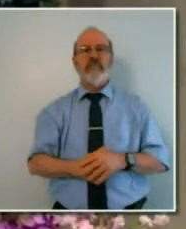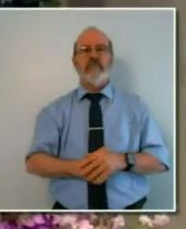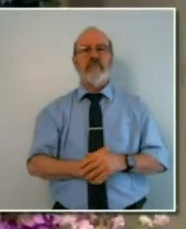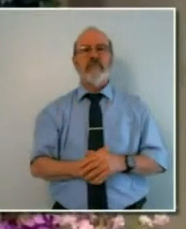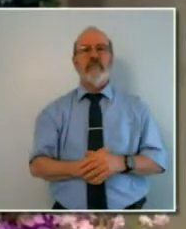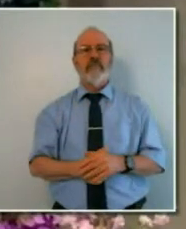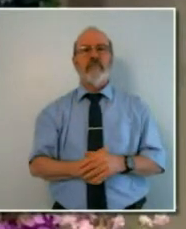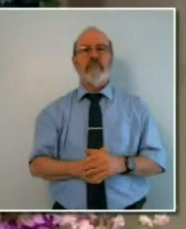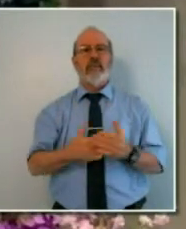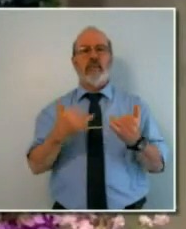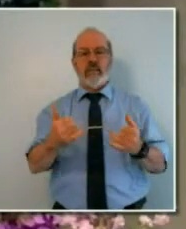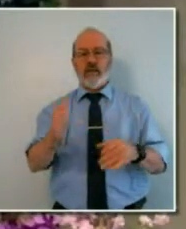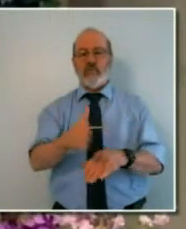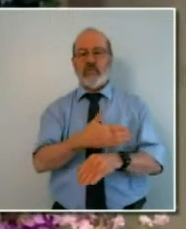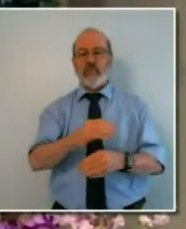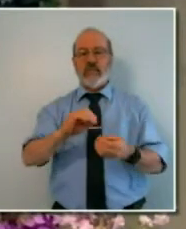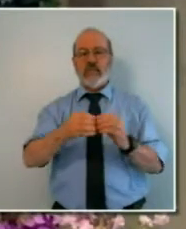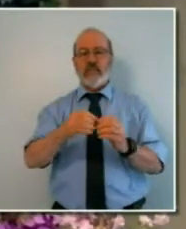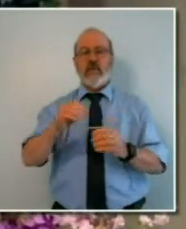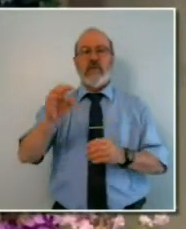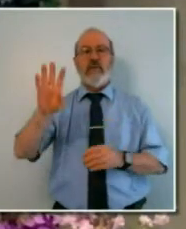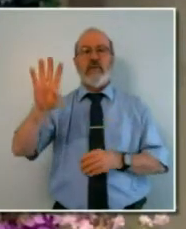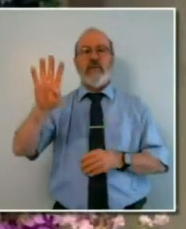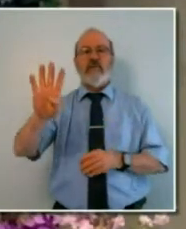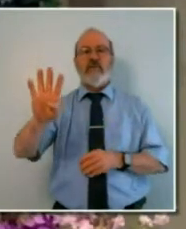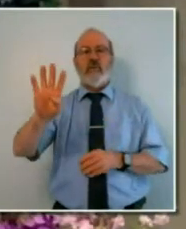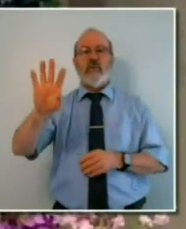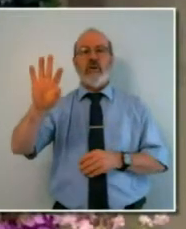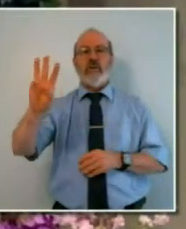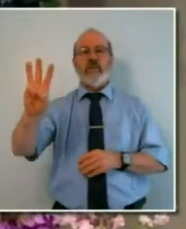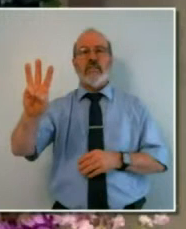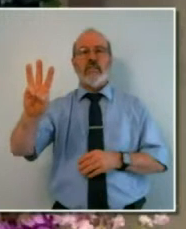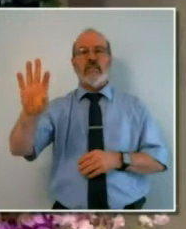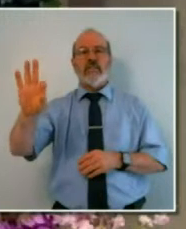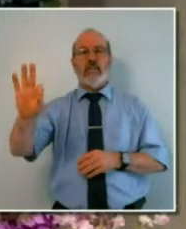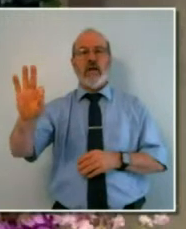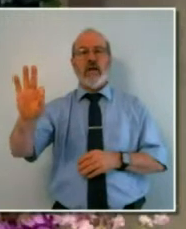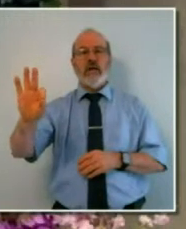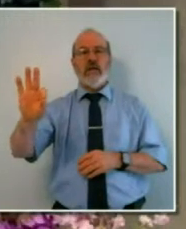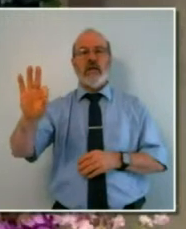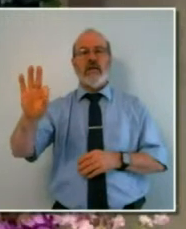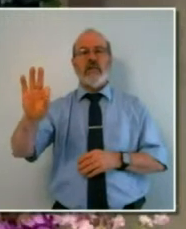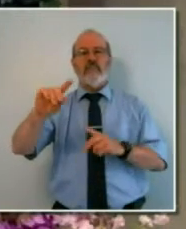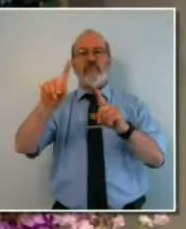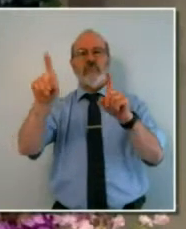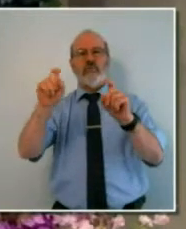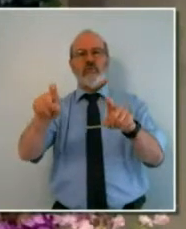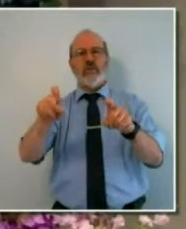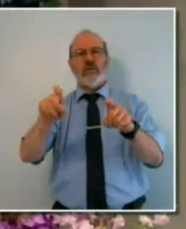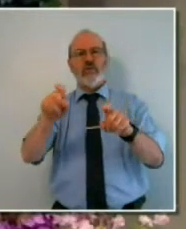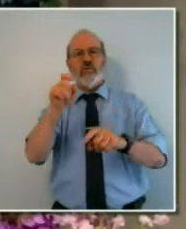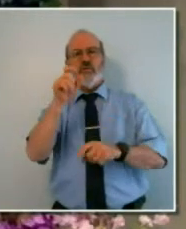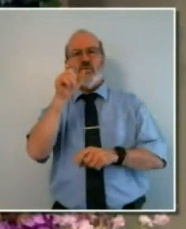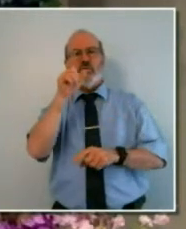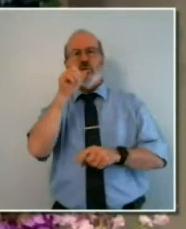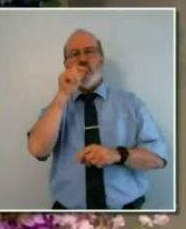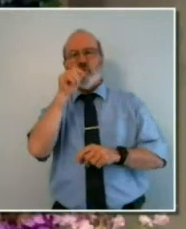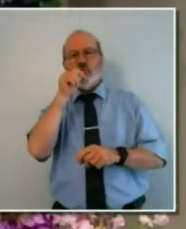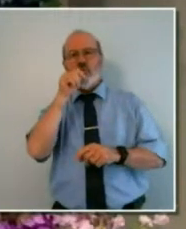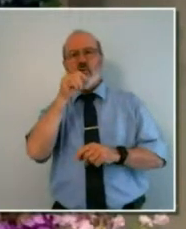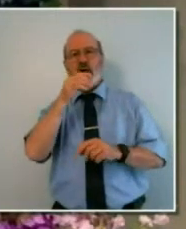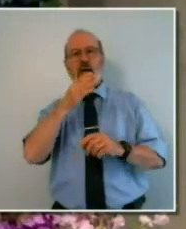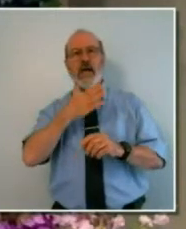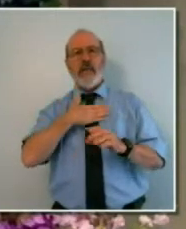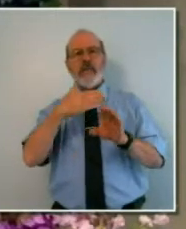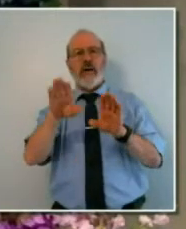Now we're going to sing number 469. And the song asks the question, who at my door is